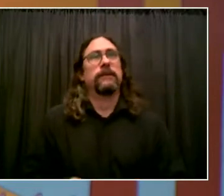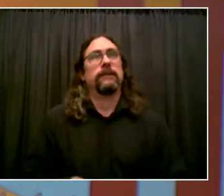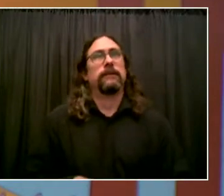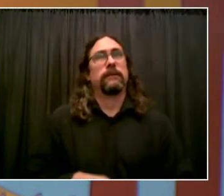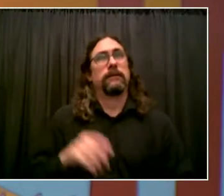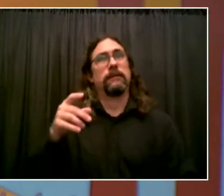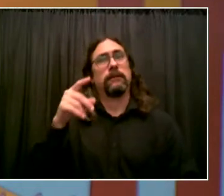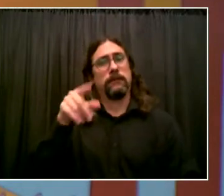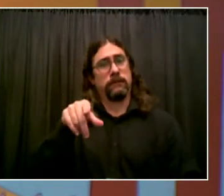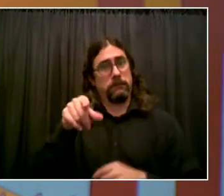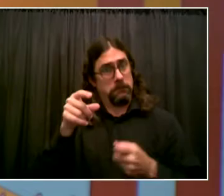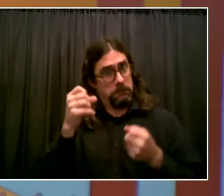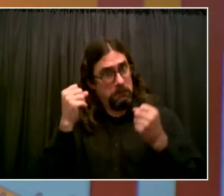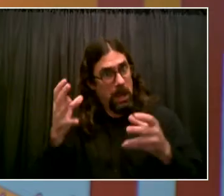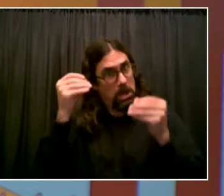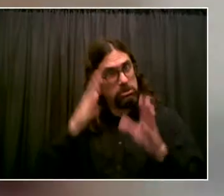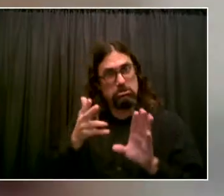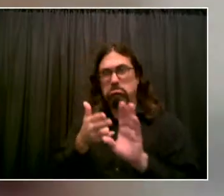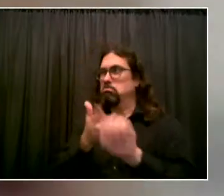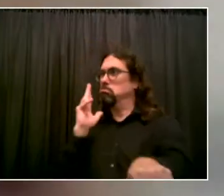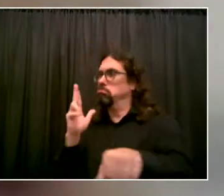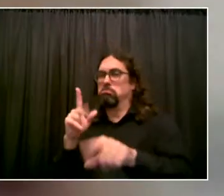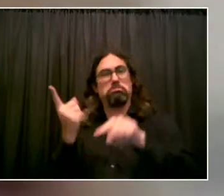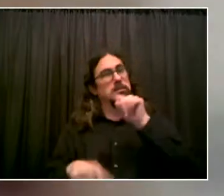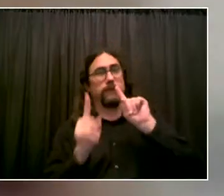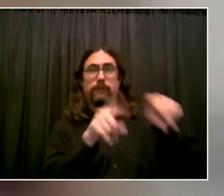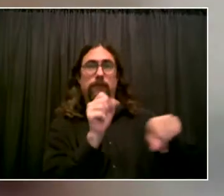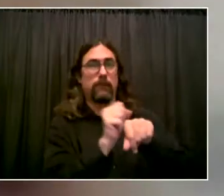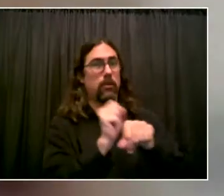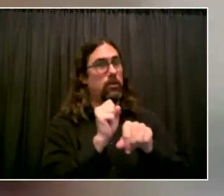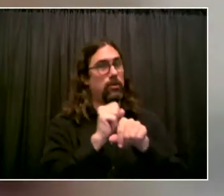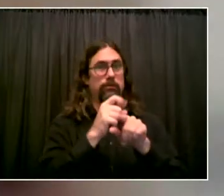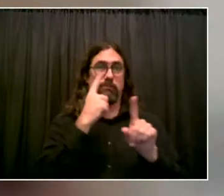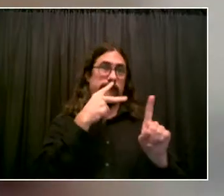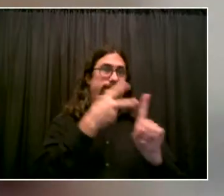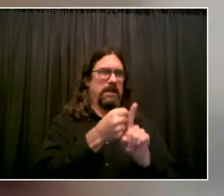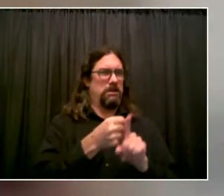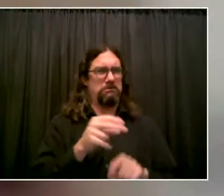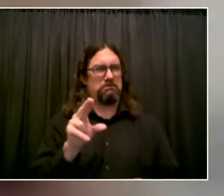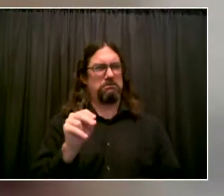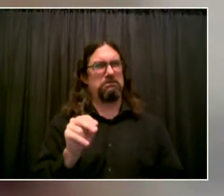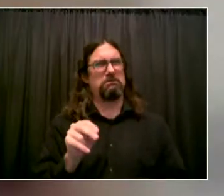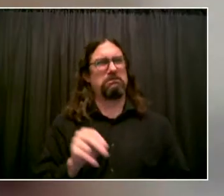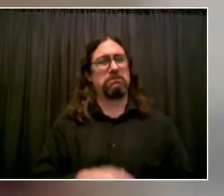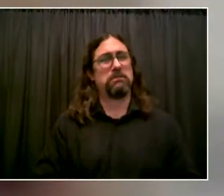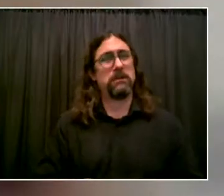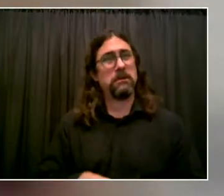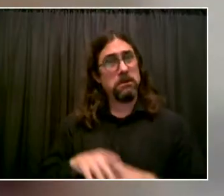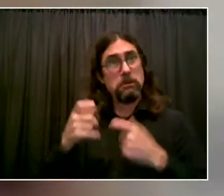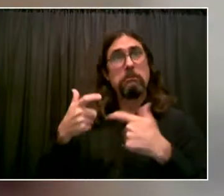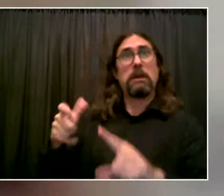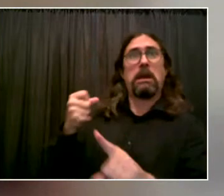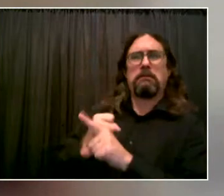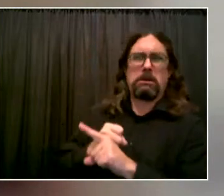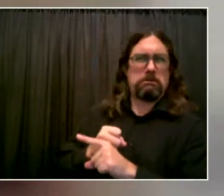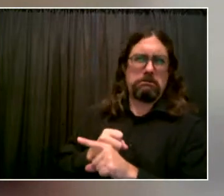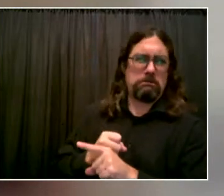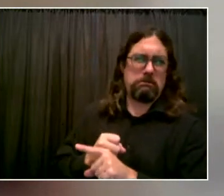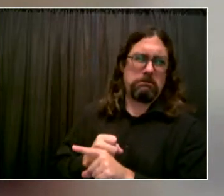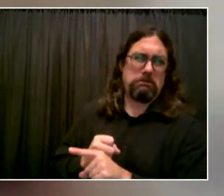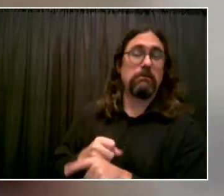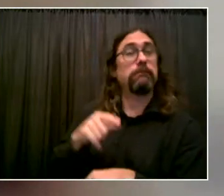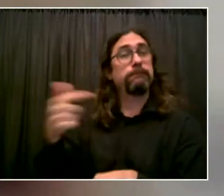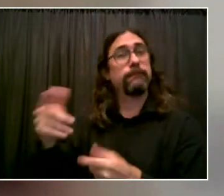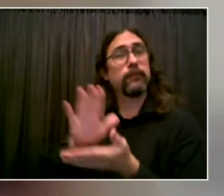Sure, yeah, we currently have over 78% of our employees vaccinated. We gave out over 3,000 vaccines to students and